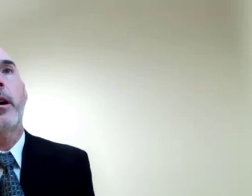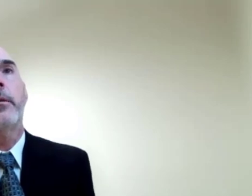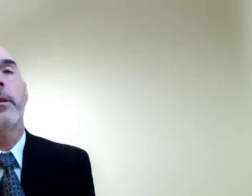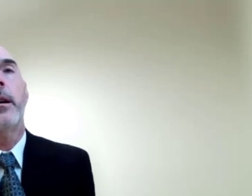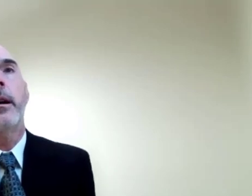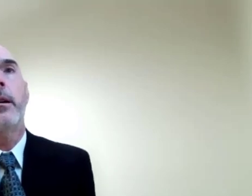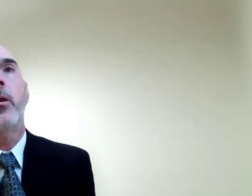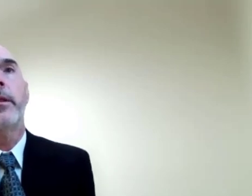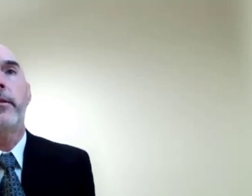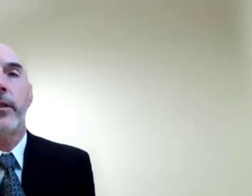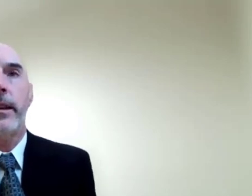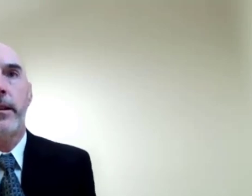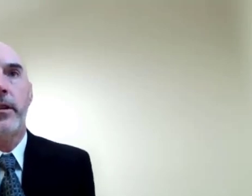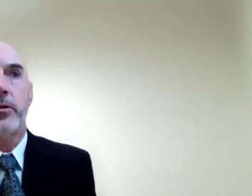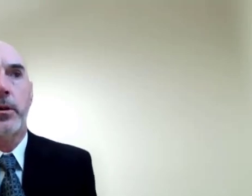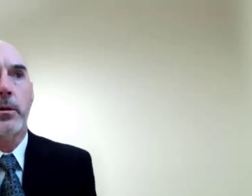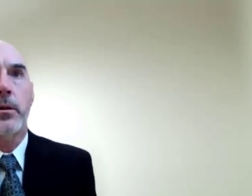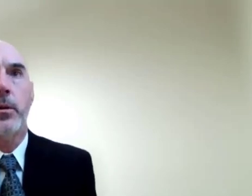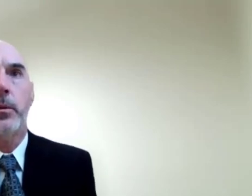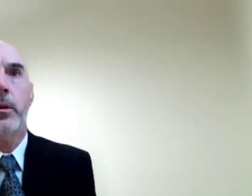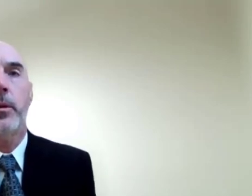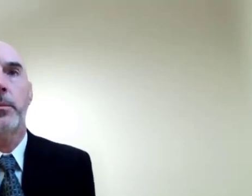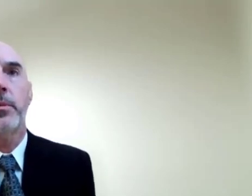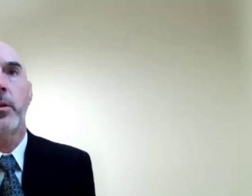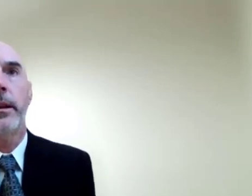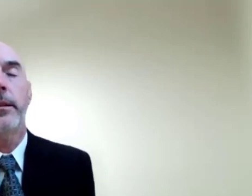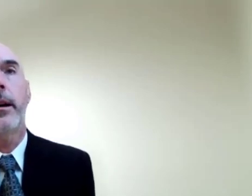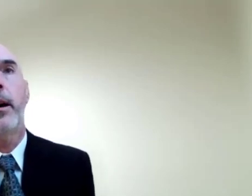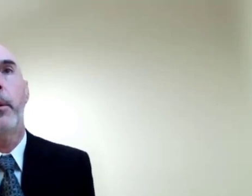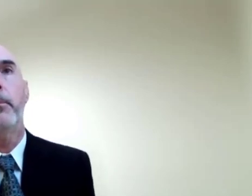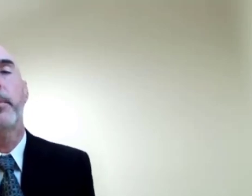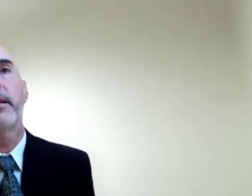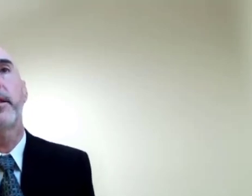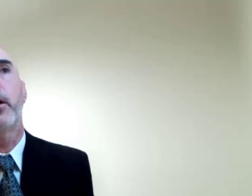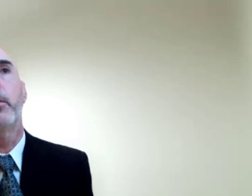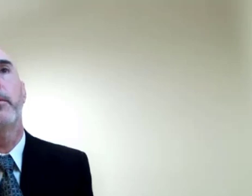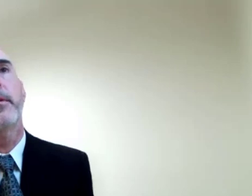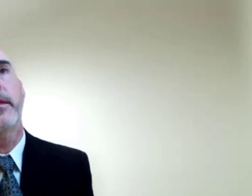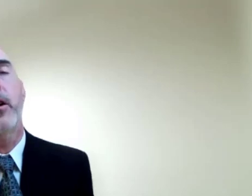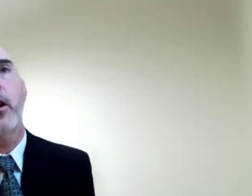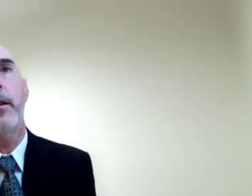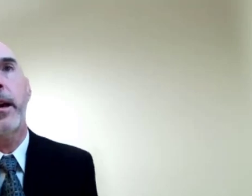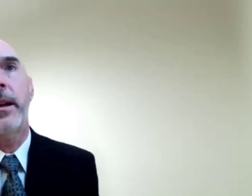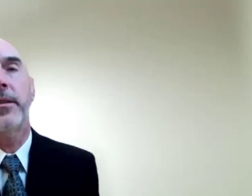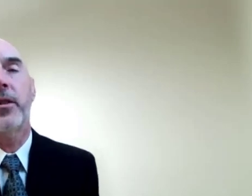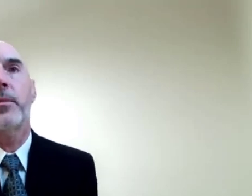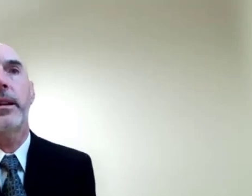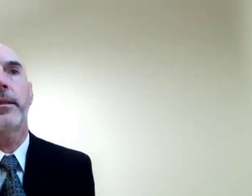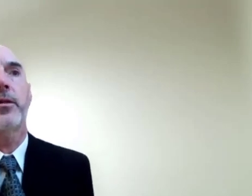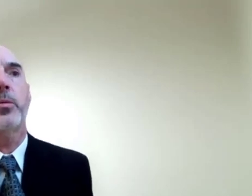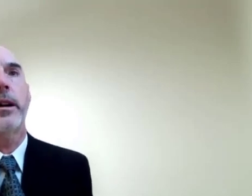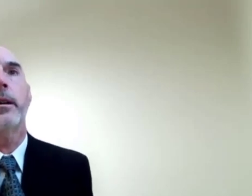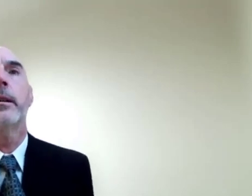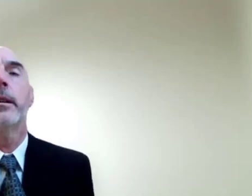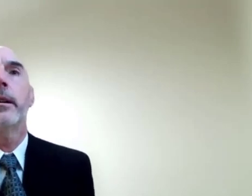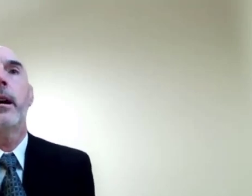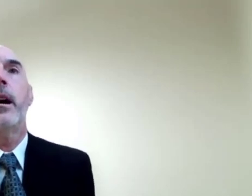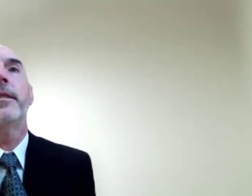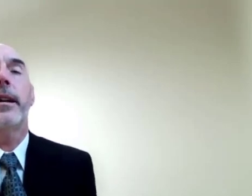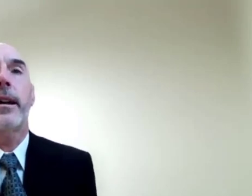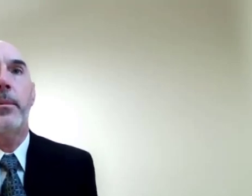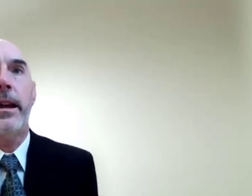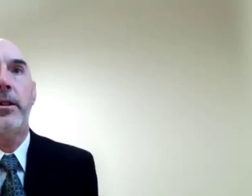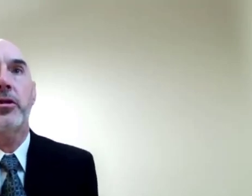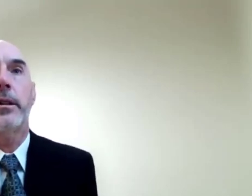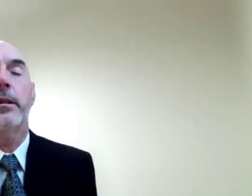accommodations are only for the individual who is employed. So there aren't that many circumstances where,